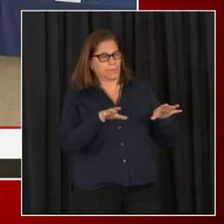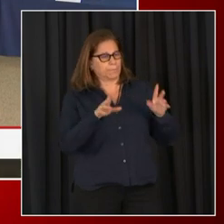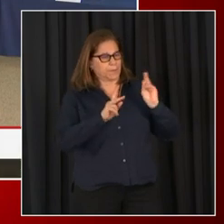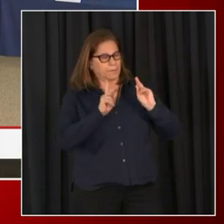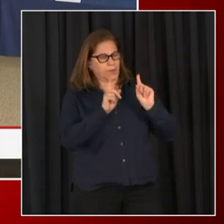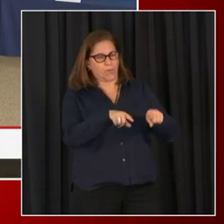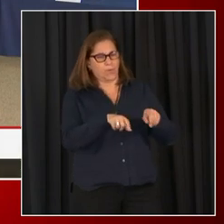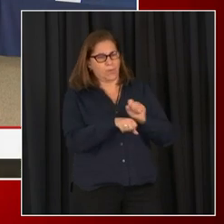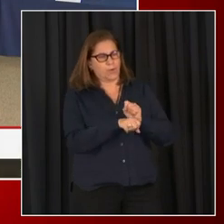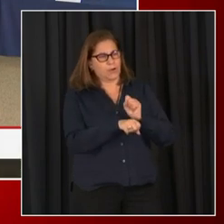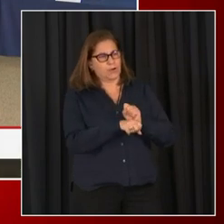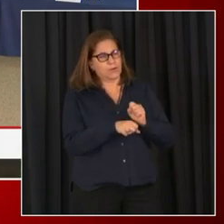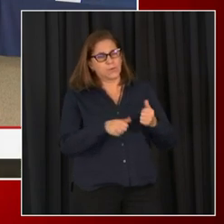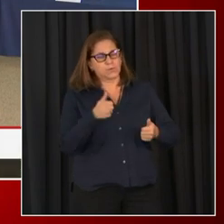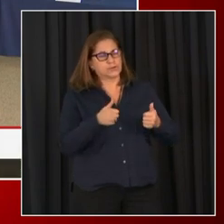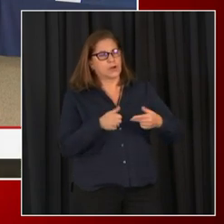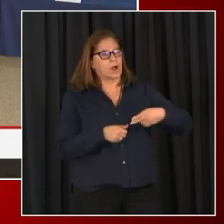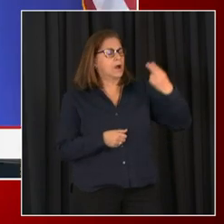the highest